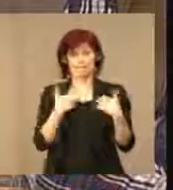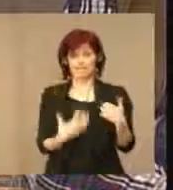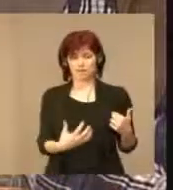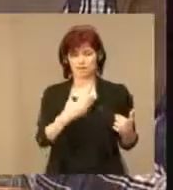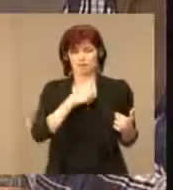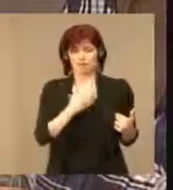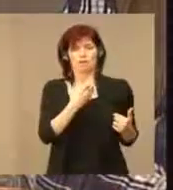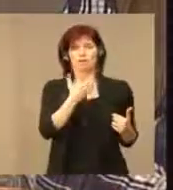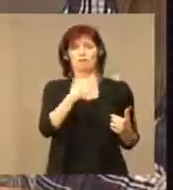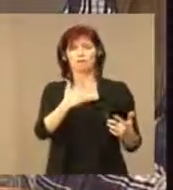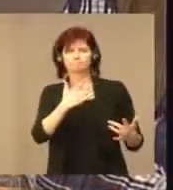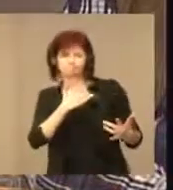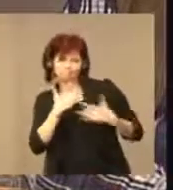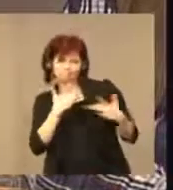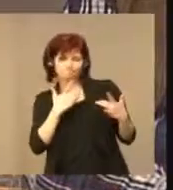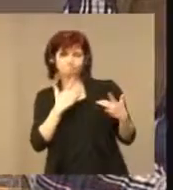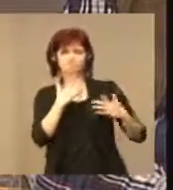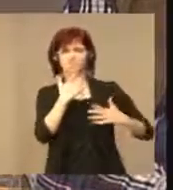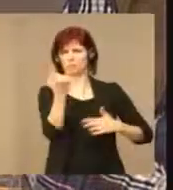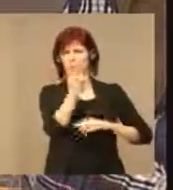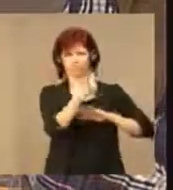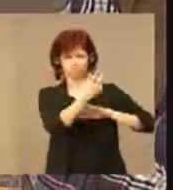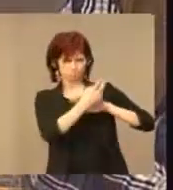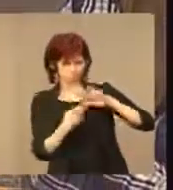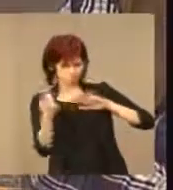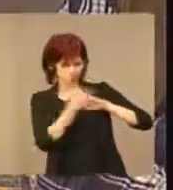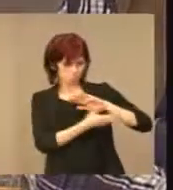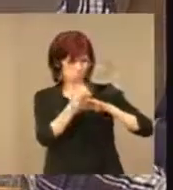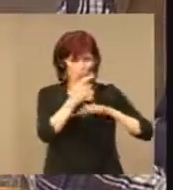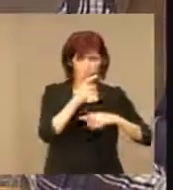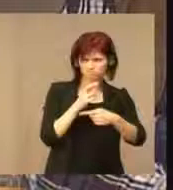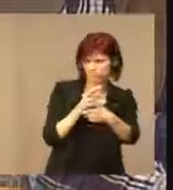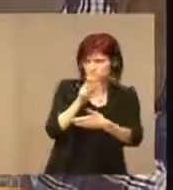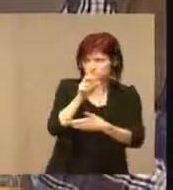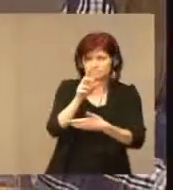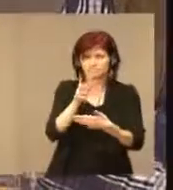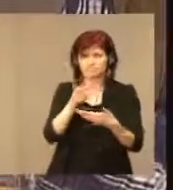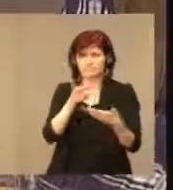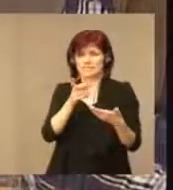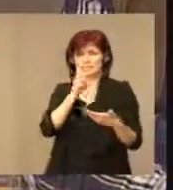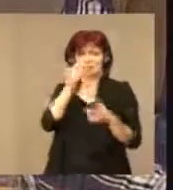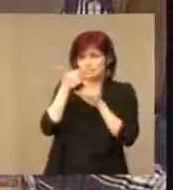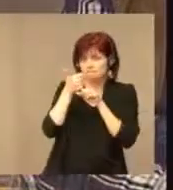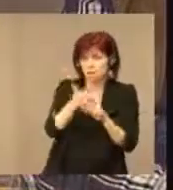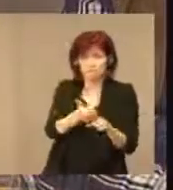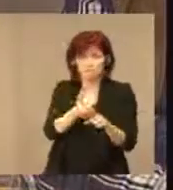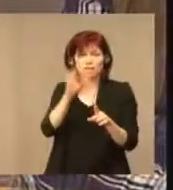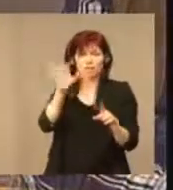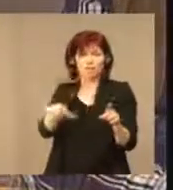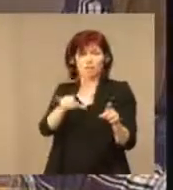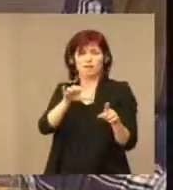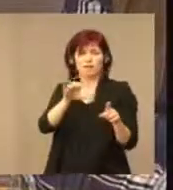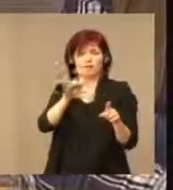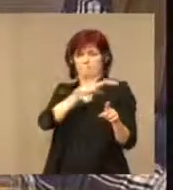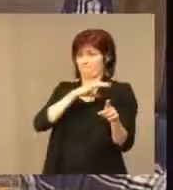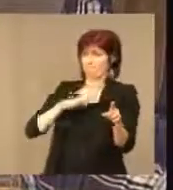that of discrimination against, that in violation of the convention, to a